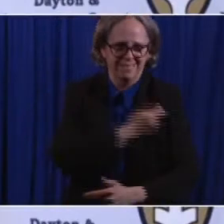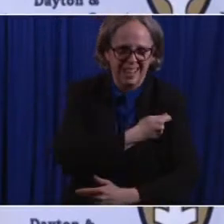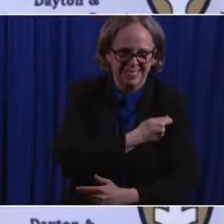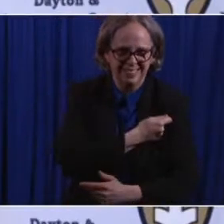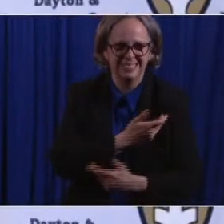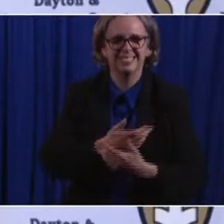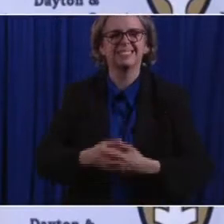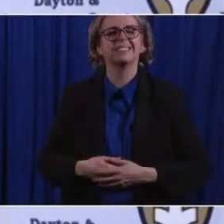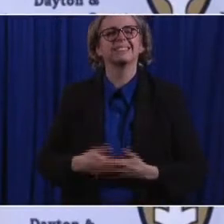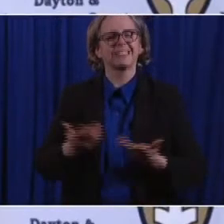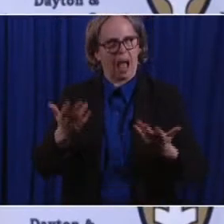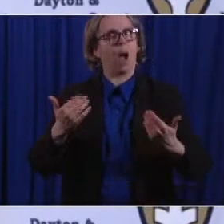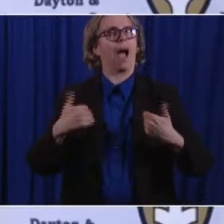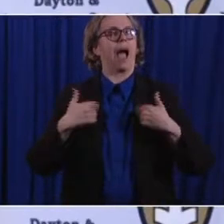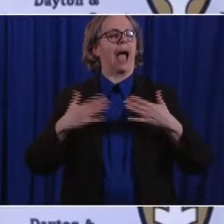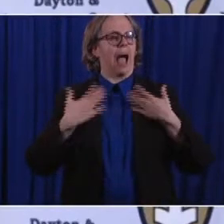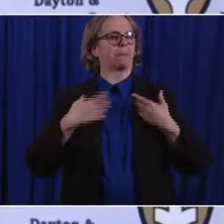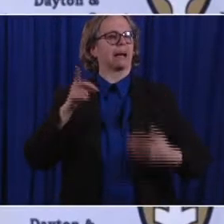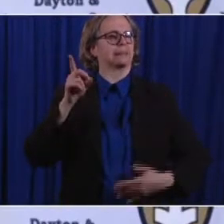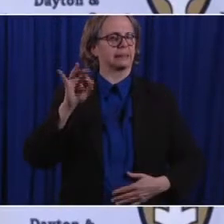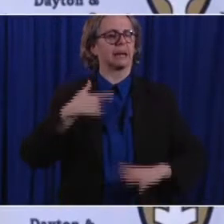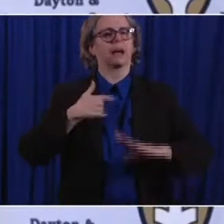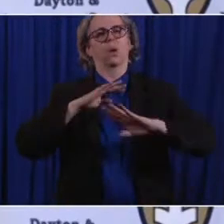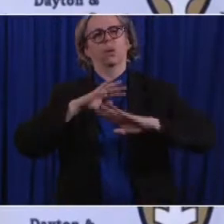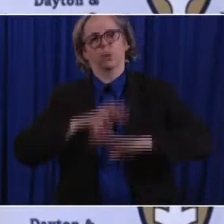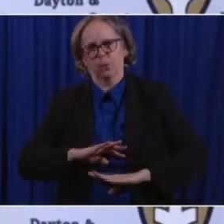did. So I think it's